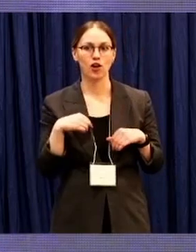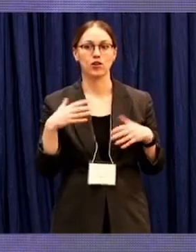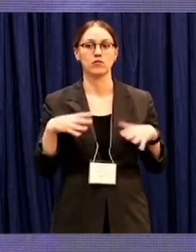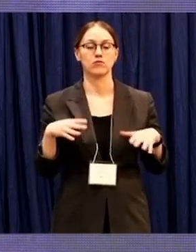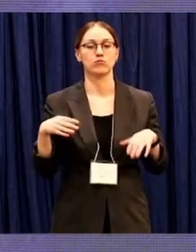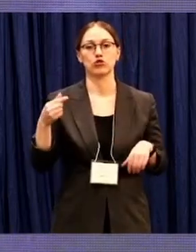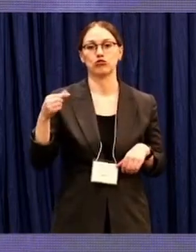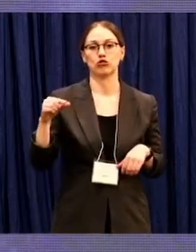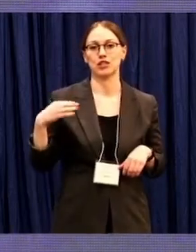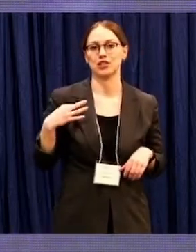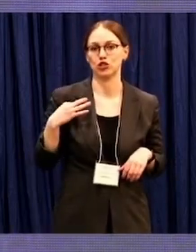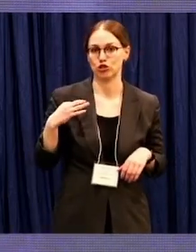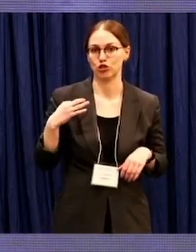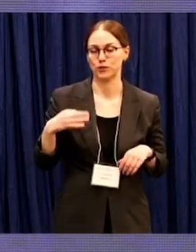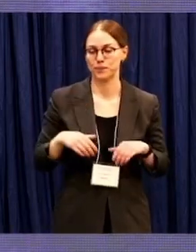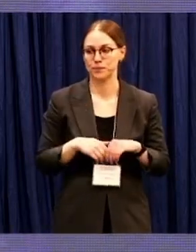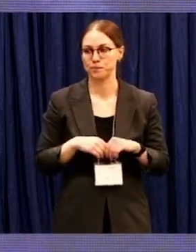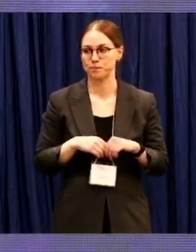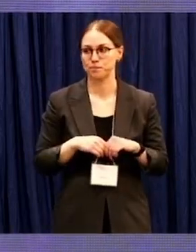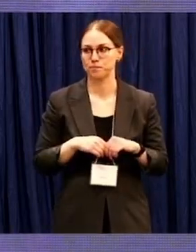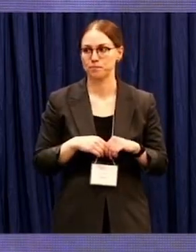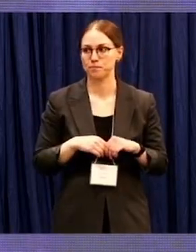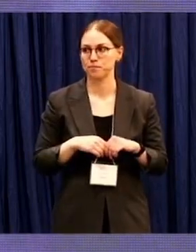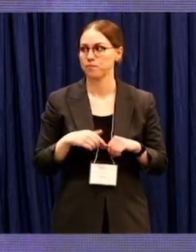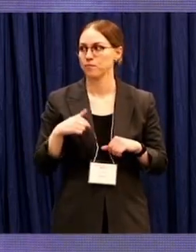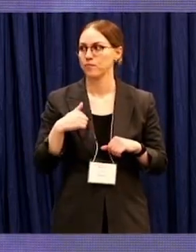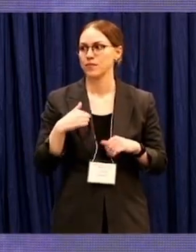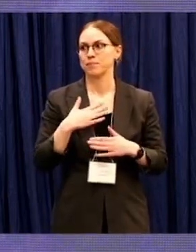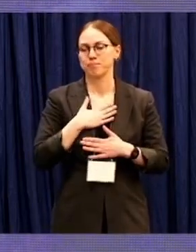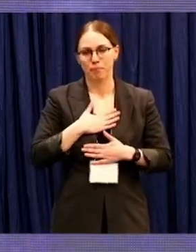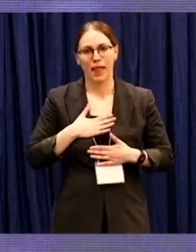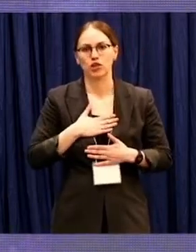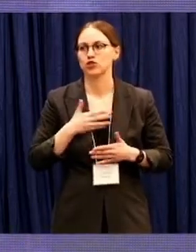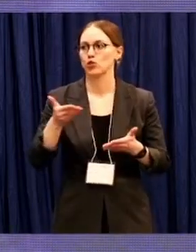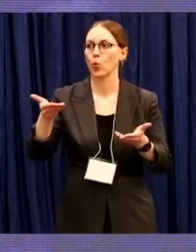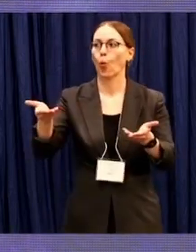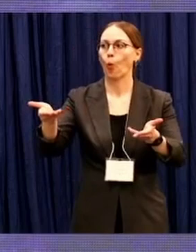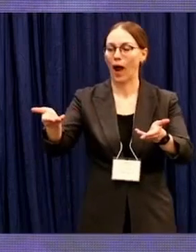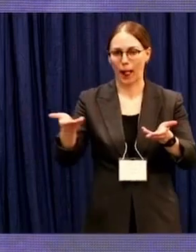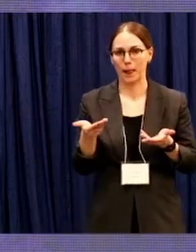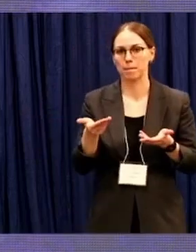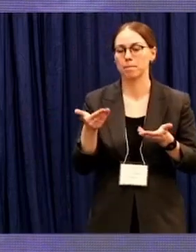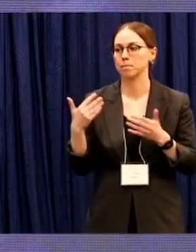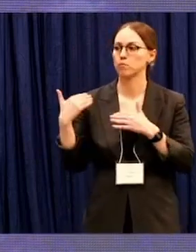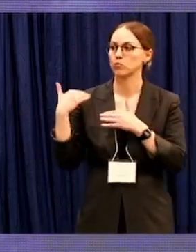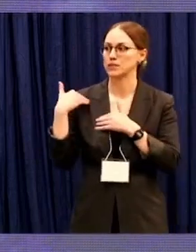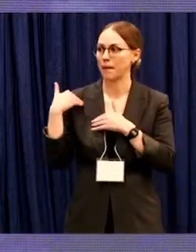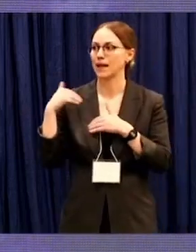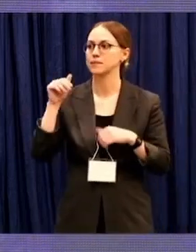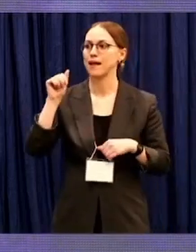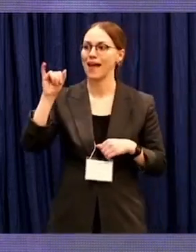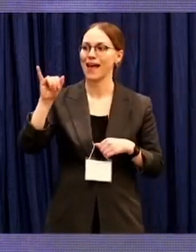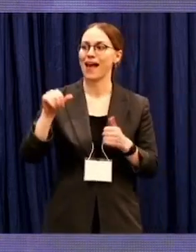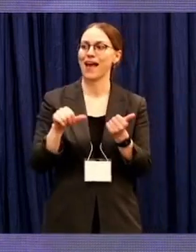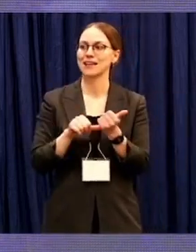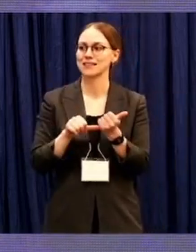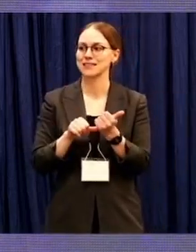shirt. I have this distinct pleasure of welcoming you to the Responsible AI, Assistive Technologies,